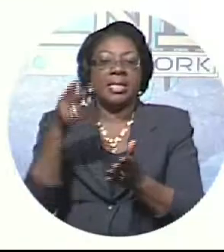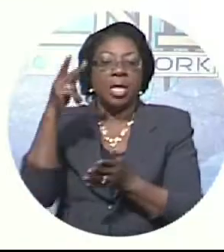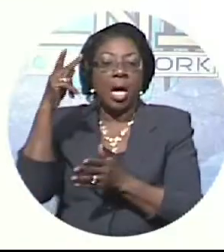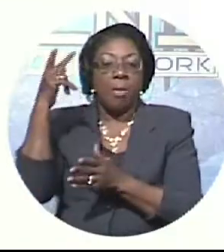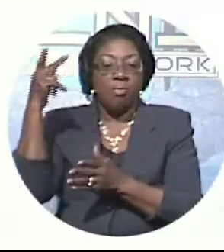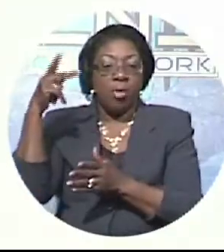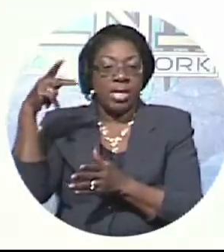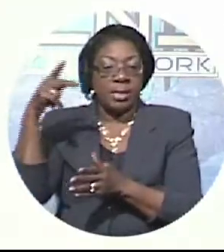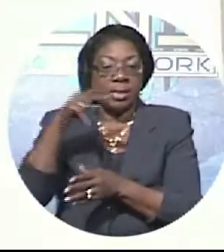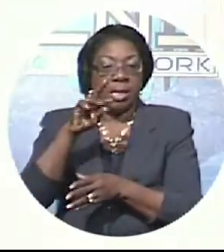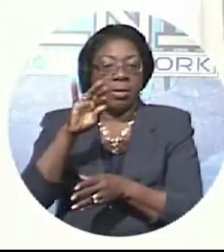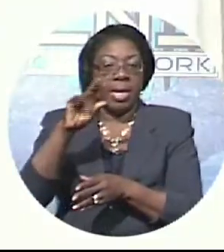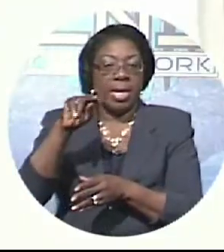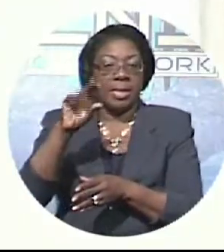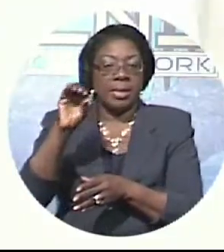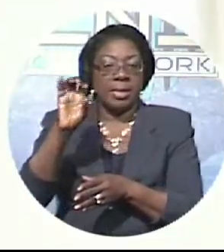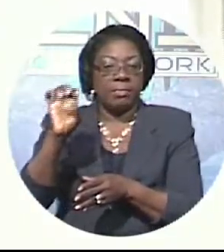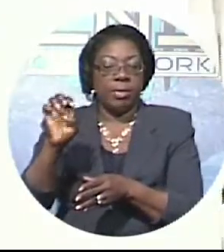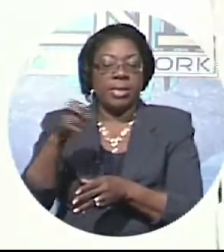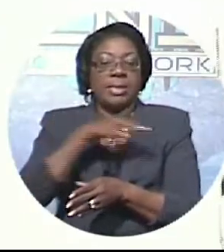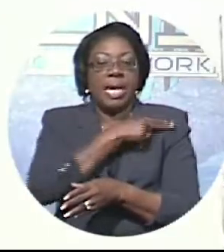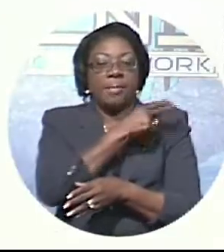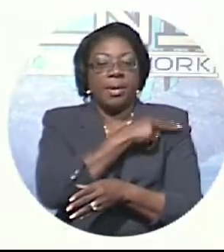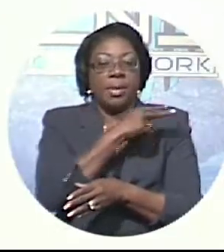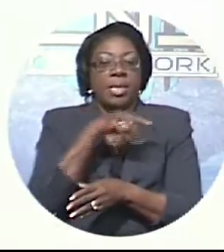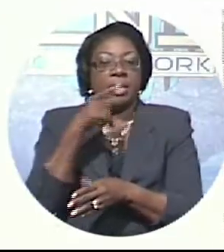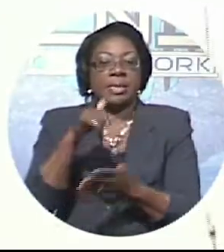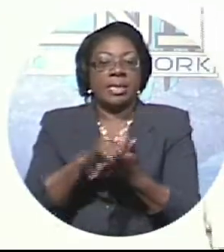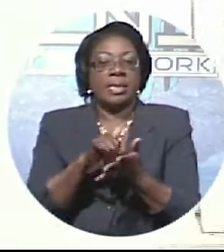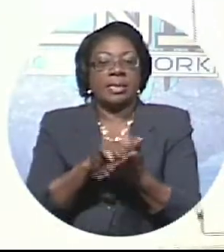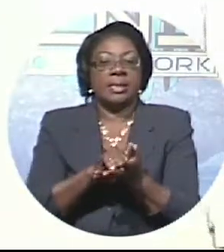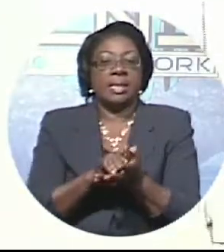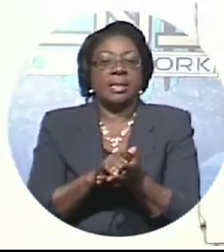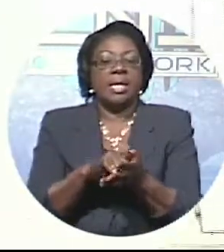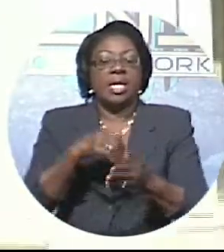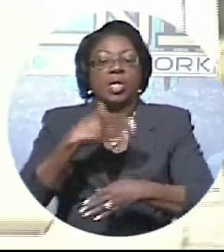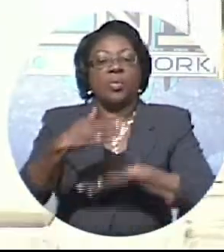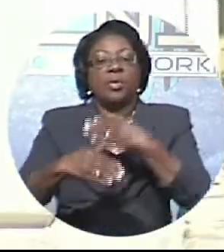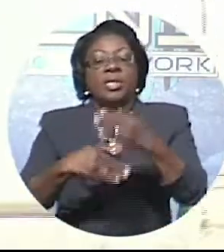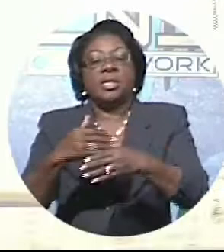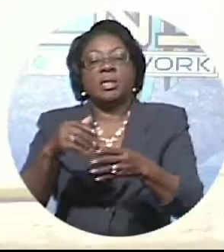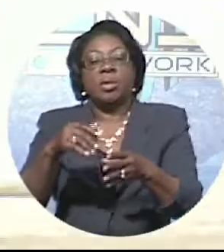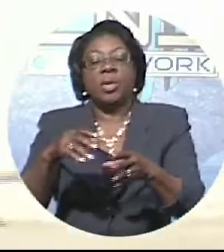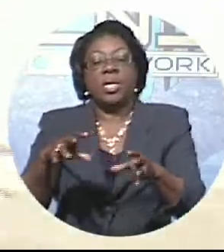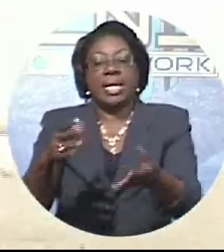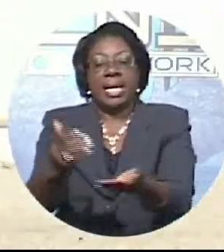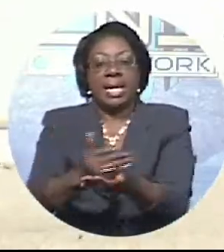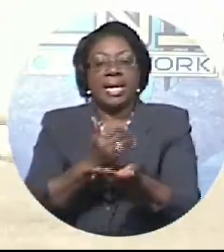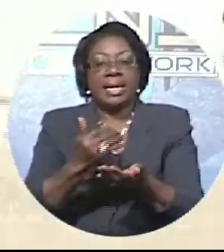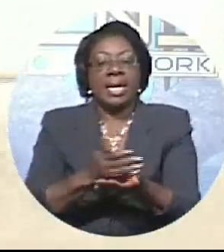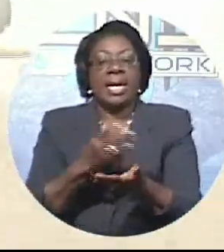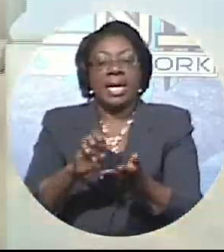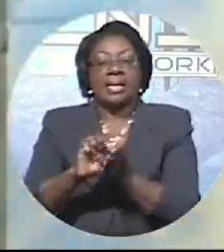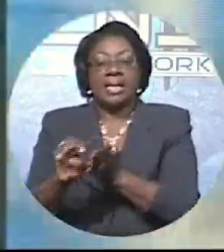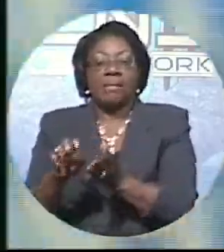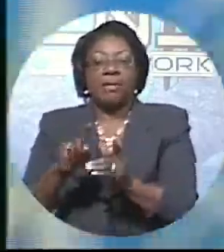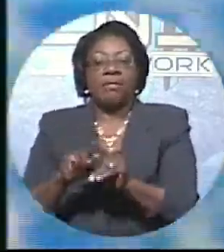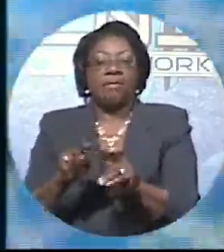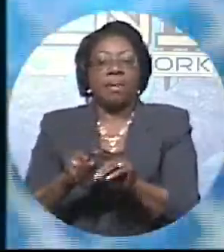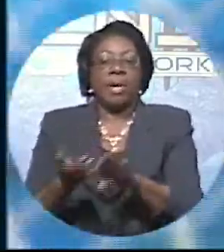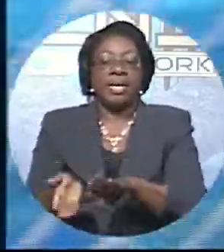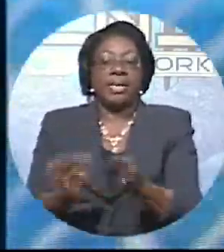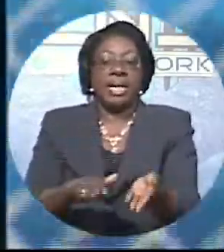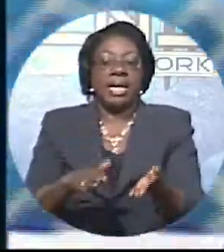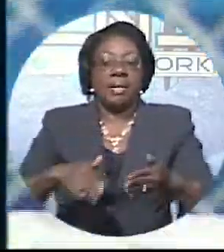Hepburn was a PMH pathologist. She explained the procedure that is followed when collecting forensic samples for an autopsy. You